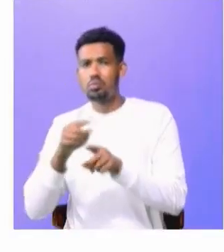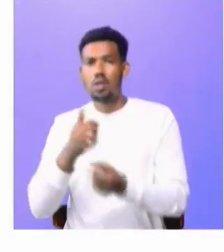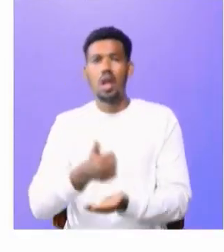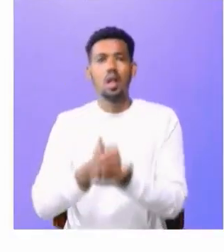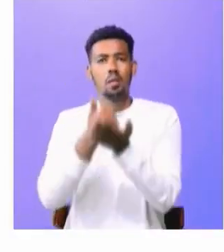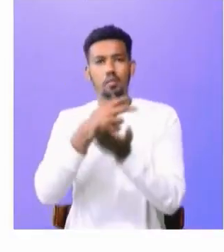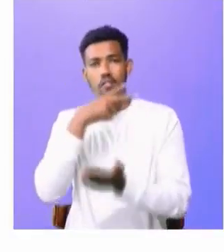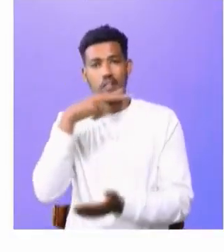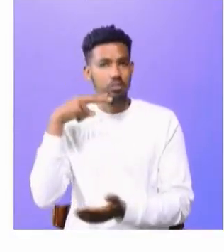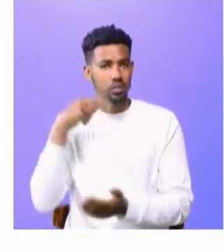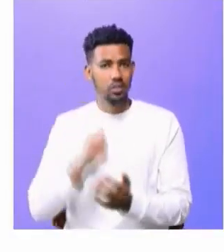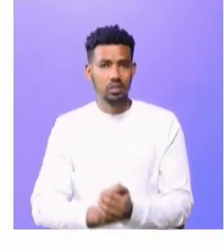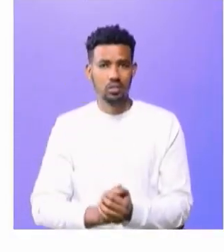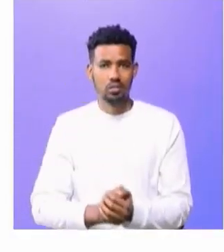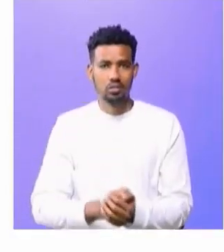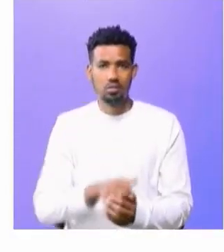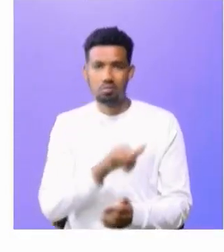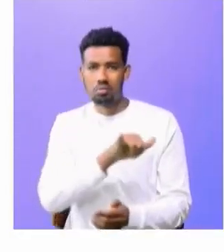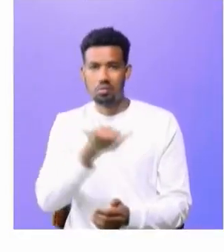like can,